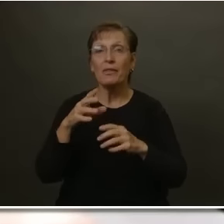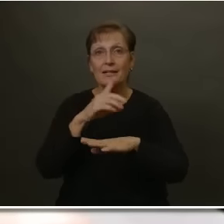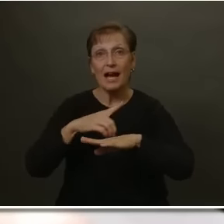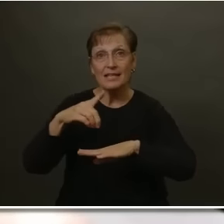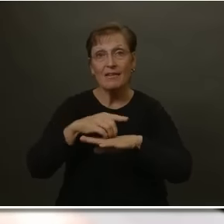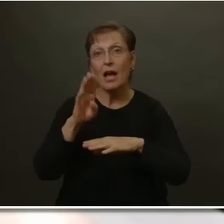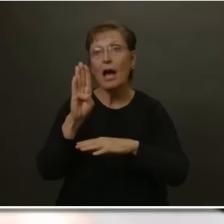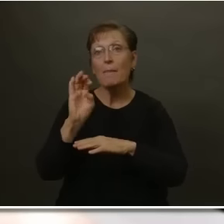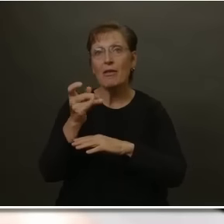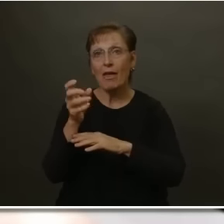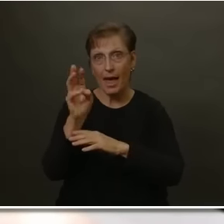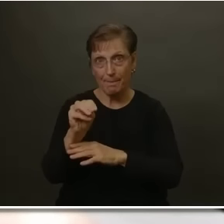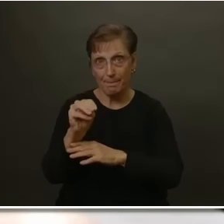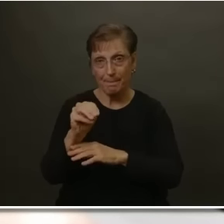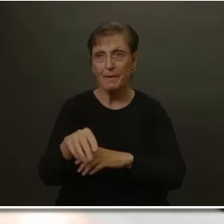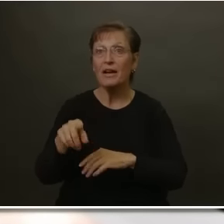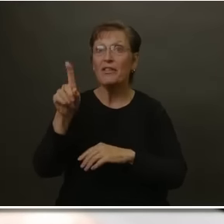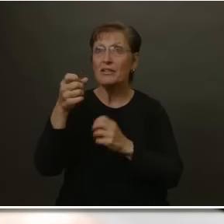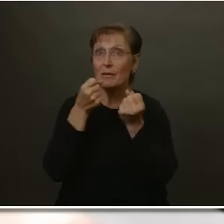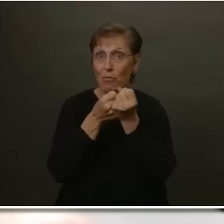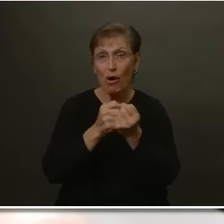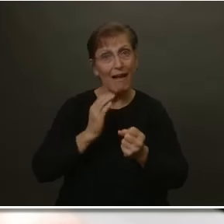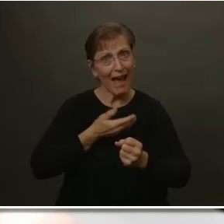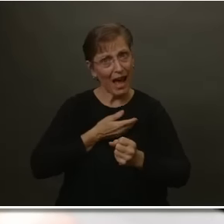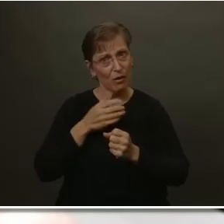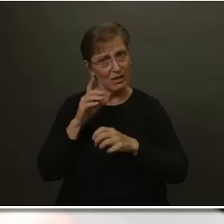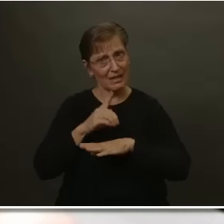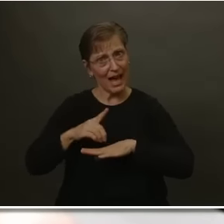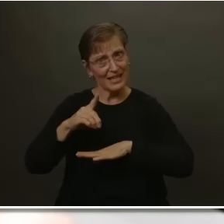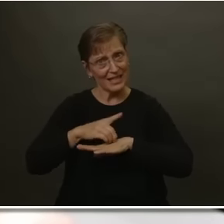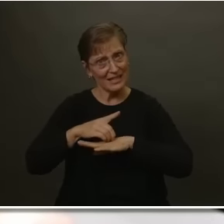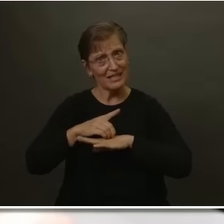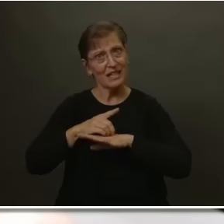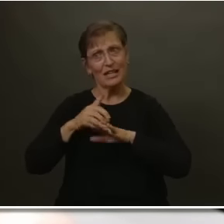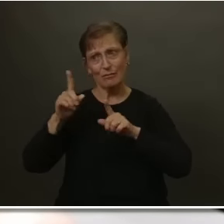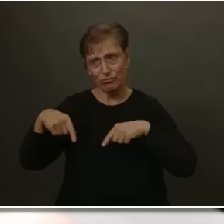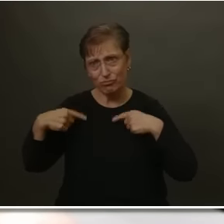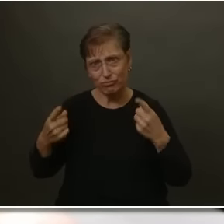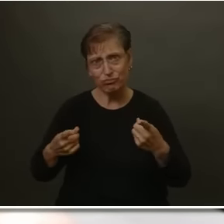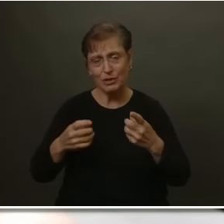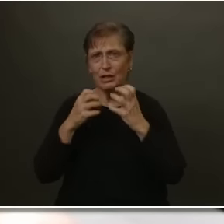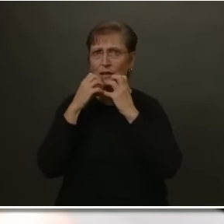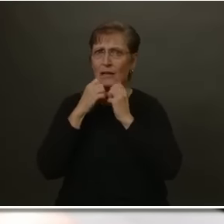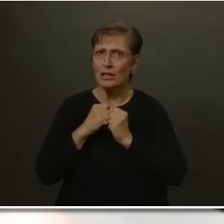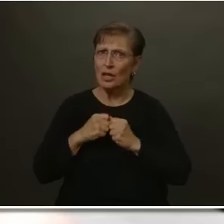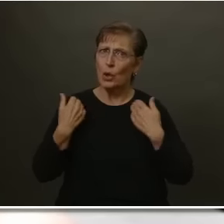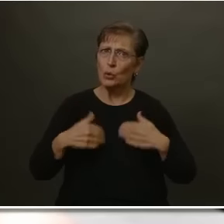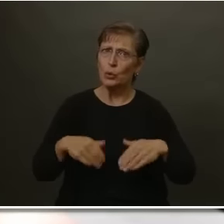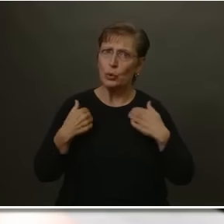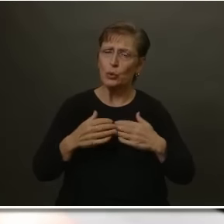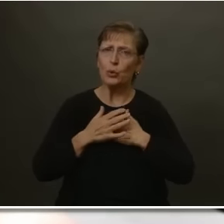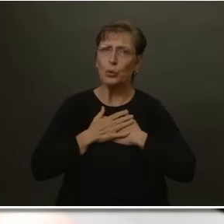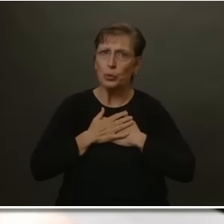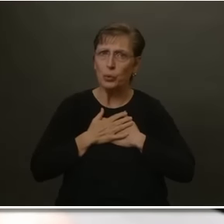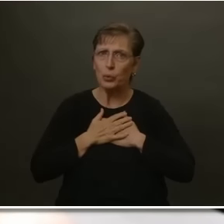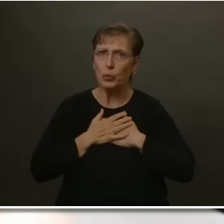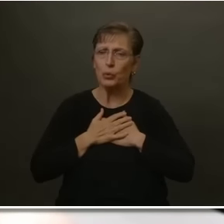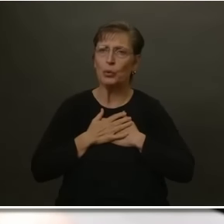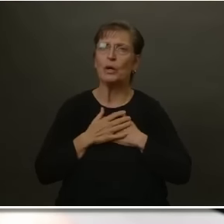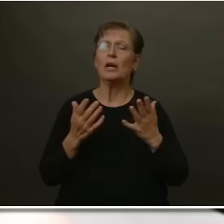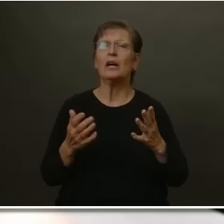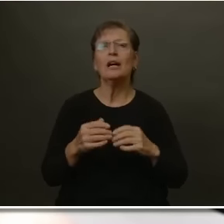Bethlehem's support of our diocese was invaluable. Bishop Sean, you bring